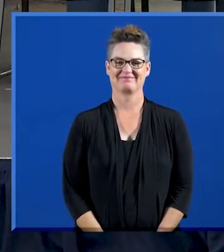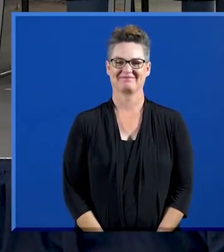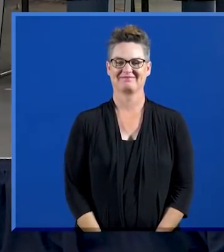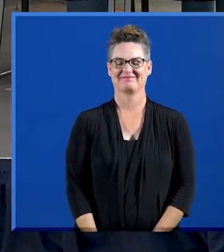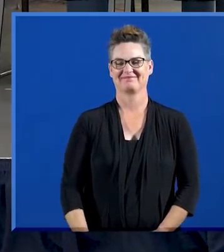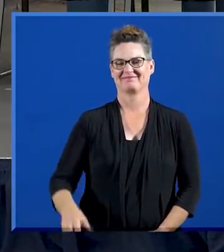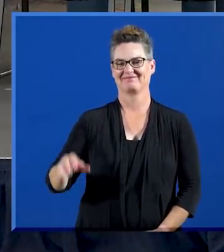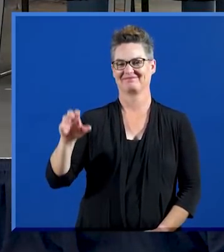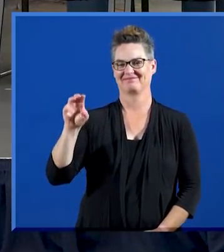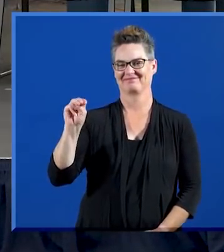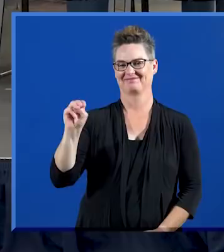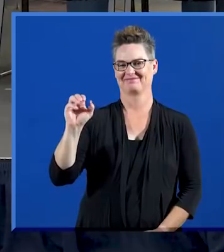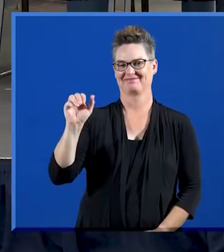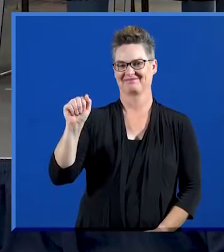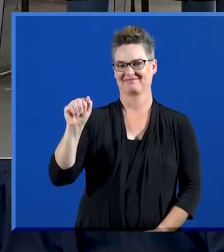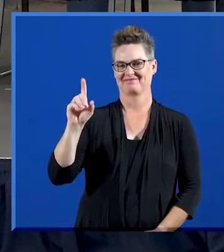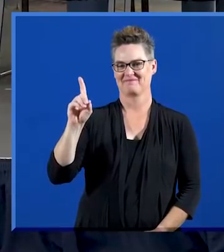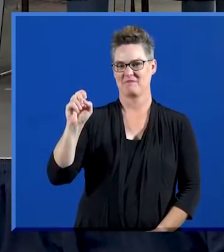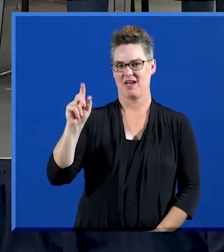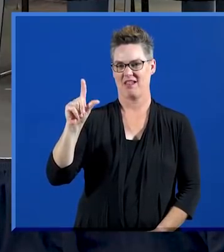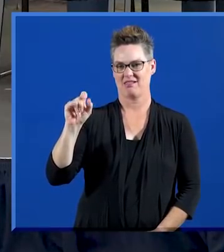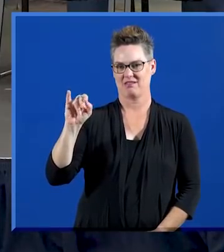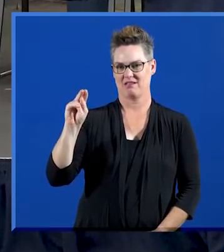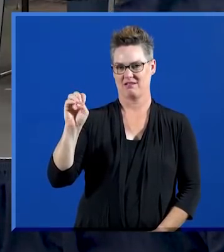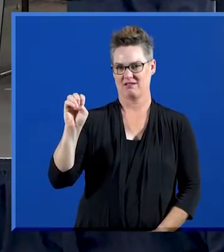Madeline Moostris.